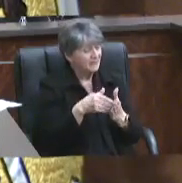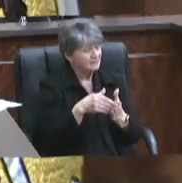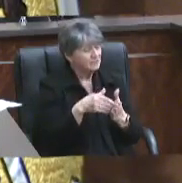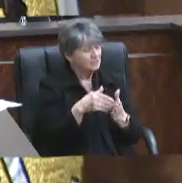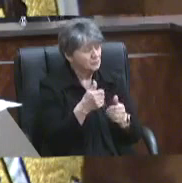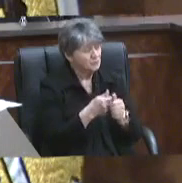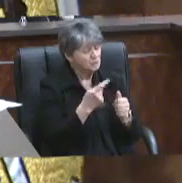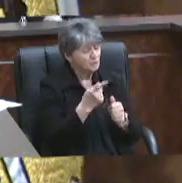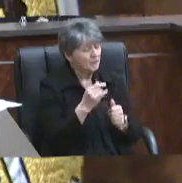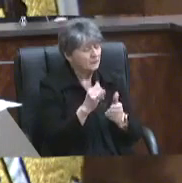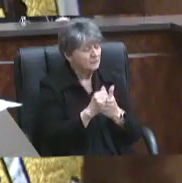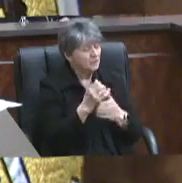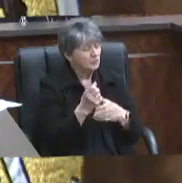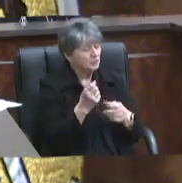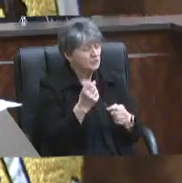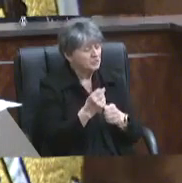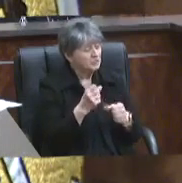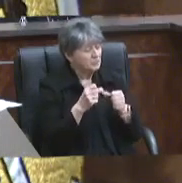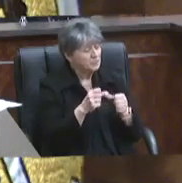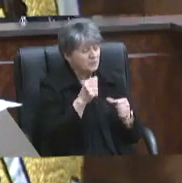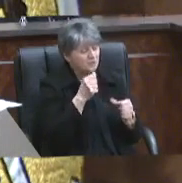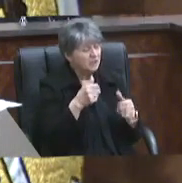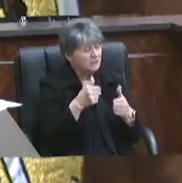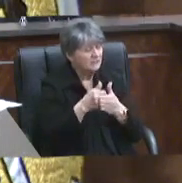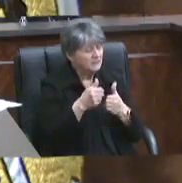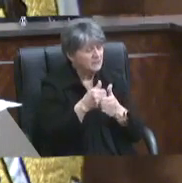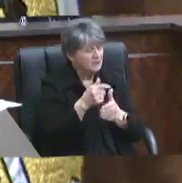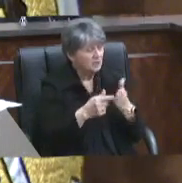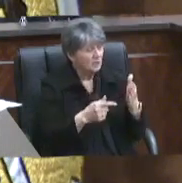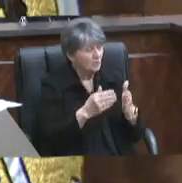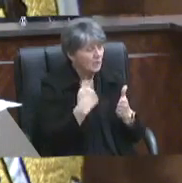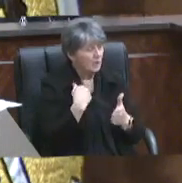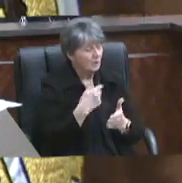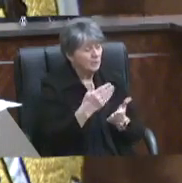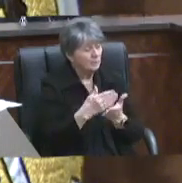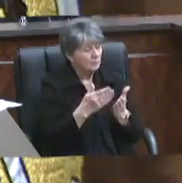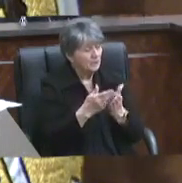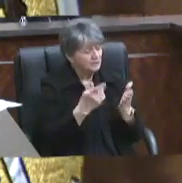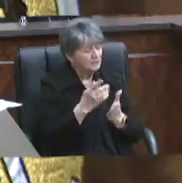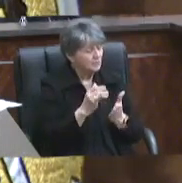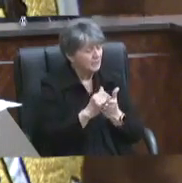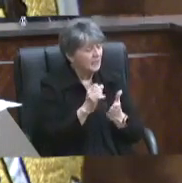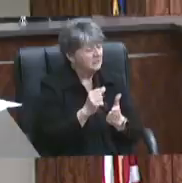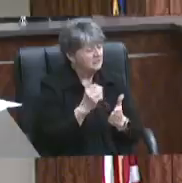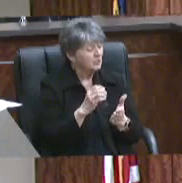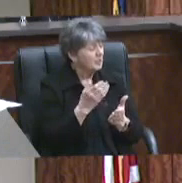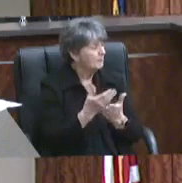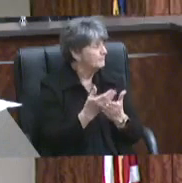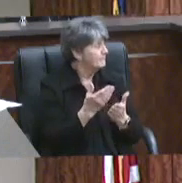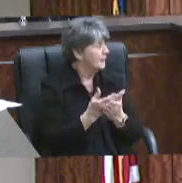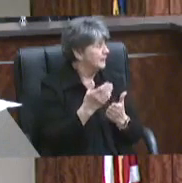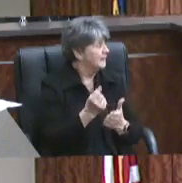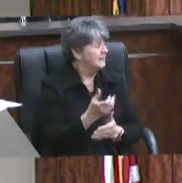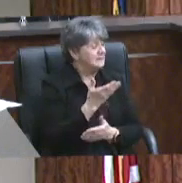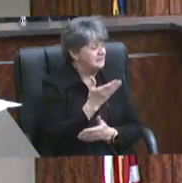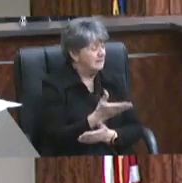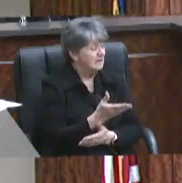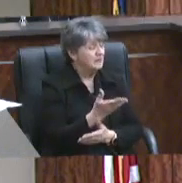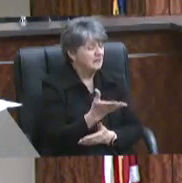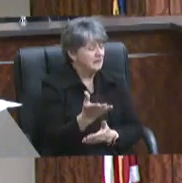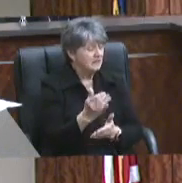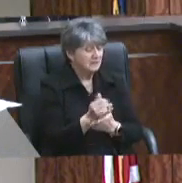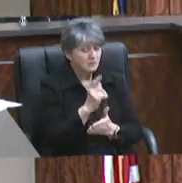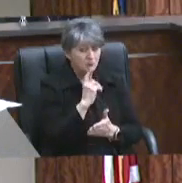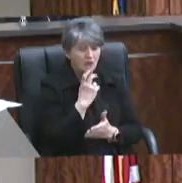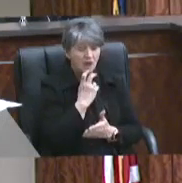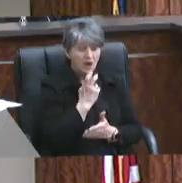we're still not even near what we budgeted for that. So the money is definitely there. The thing that shocks